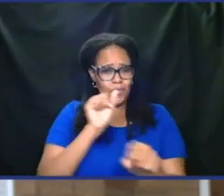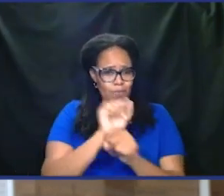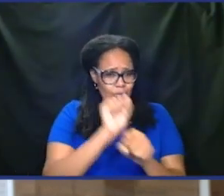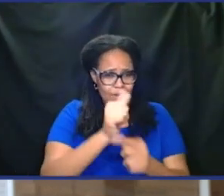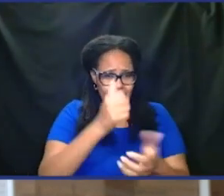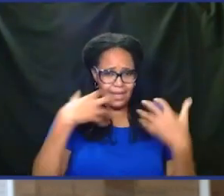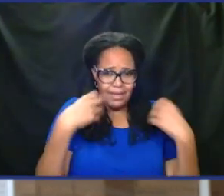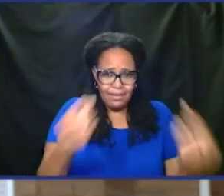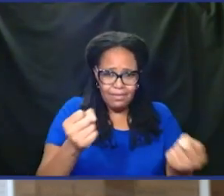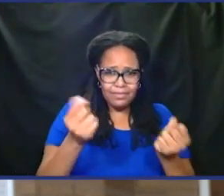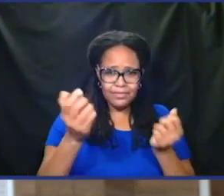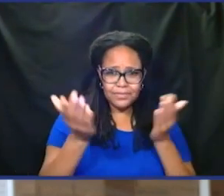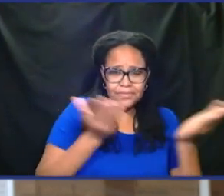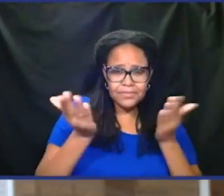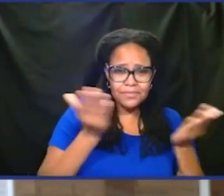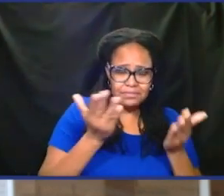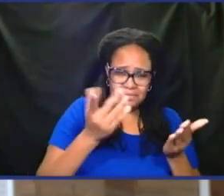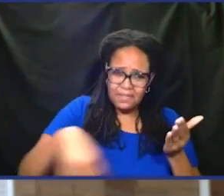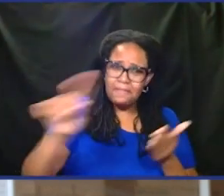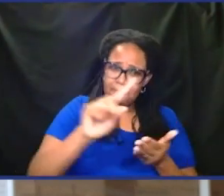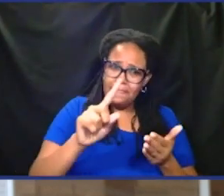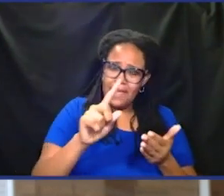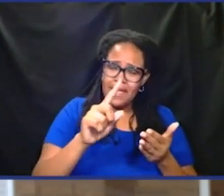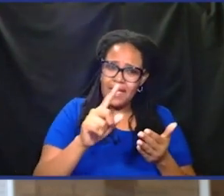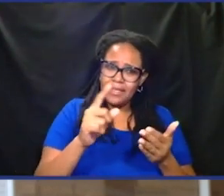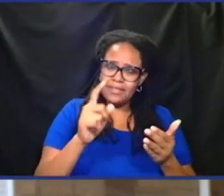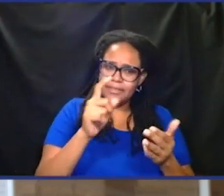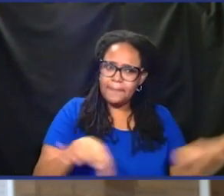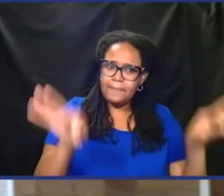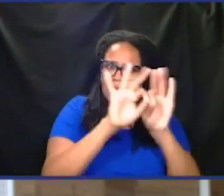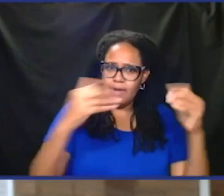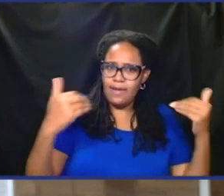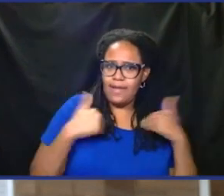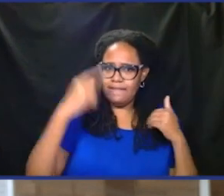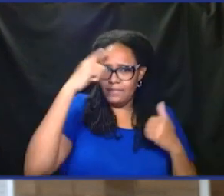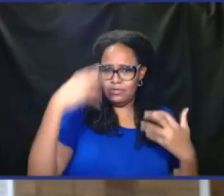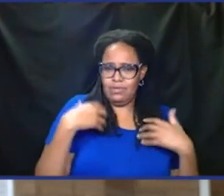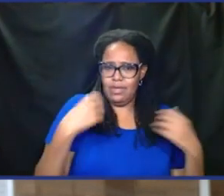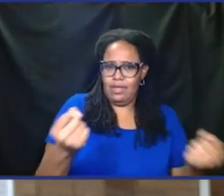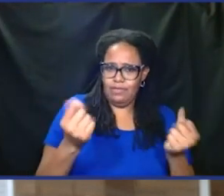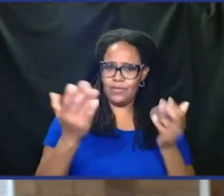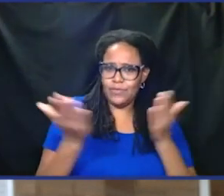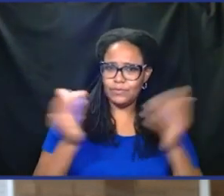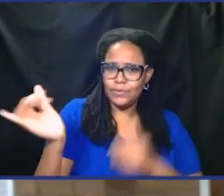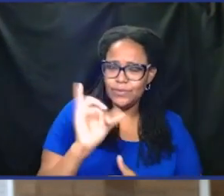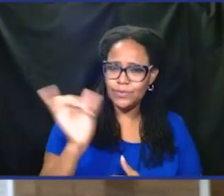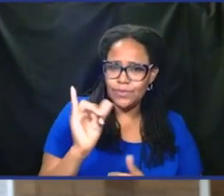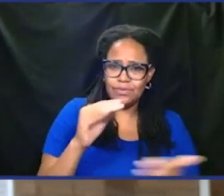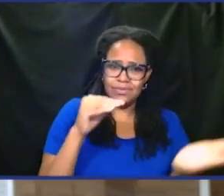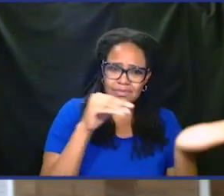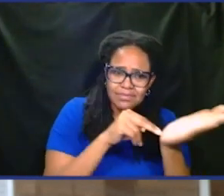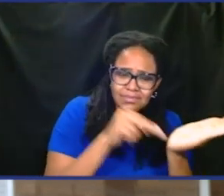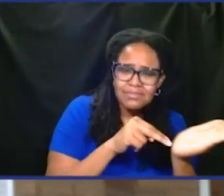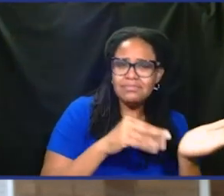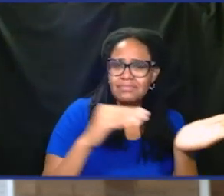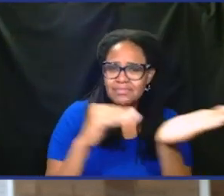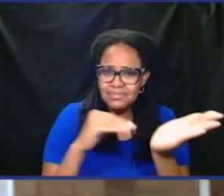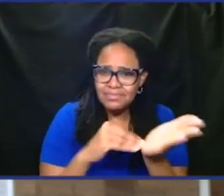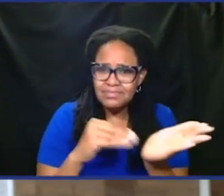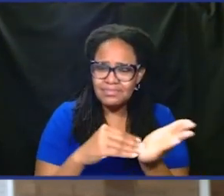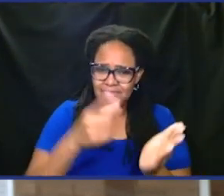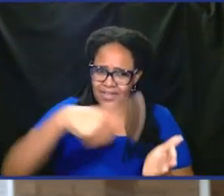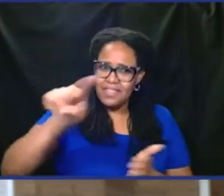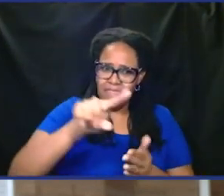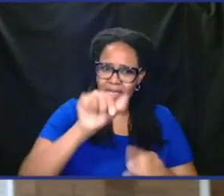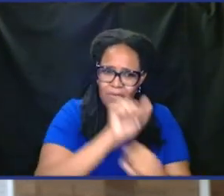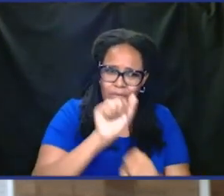and nurses are on the front lines, but they're also survivors themselves. The stress on health workers is especially profound